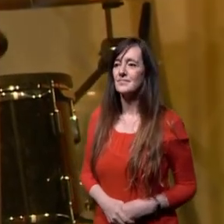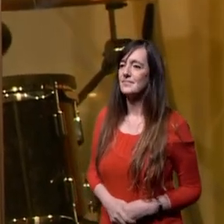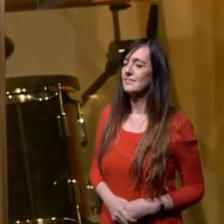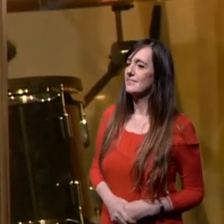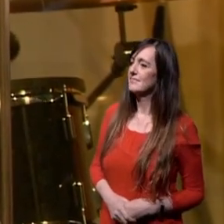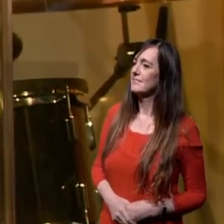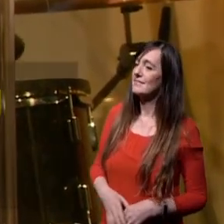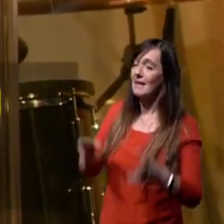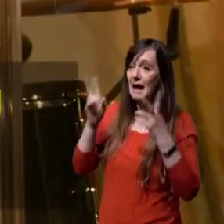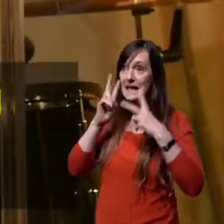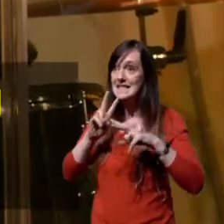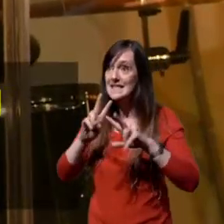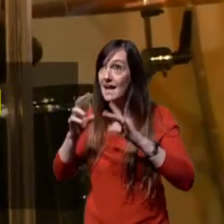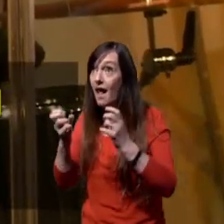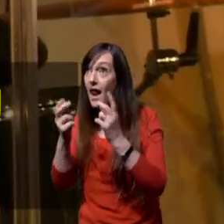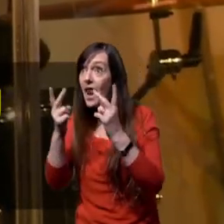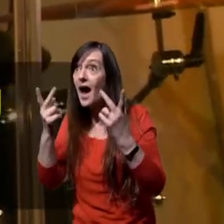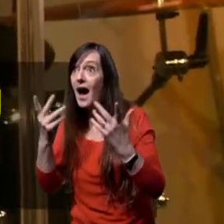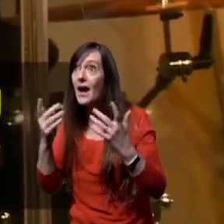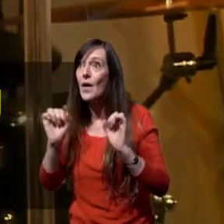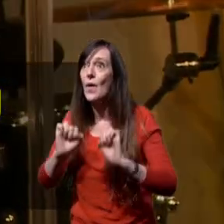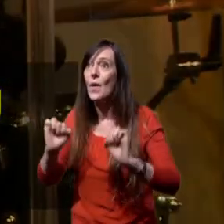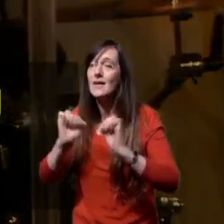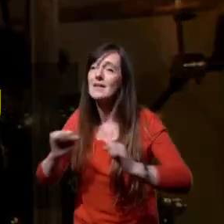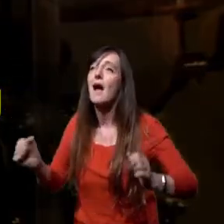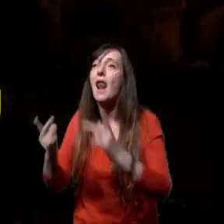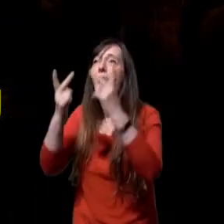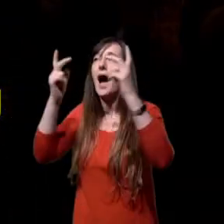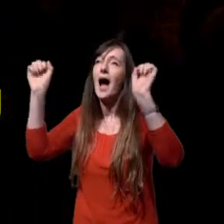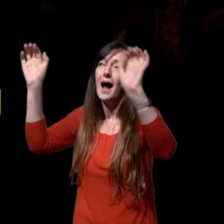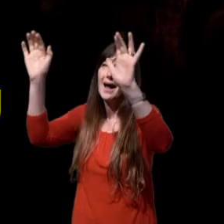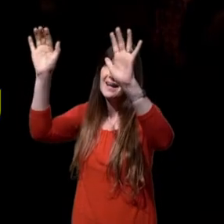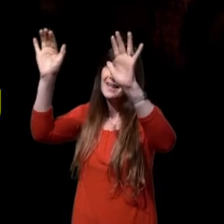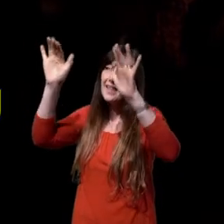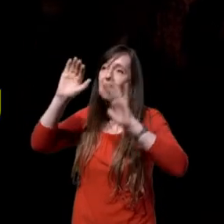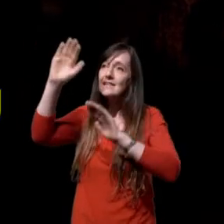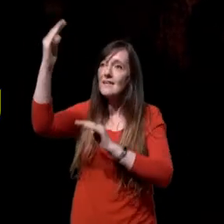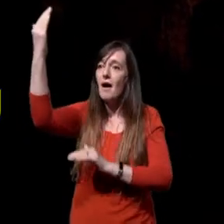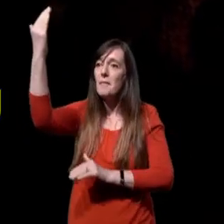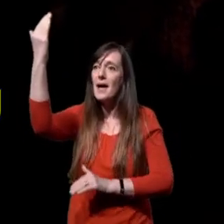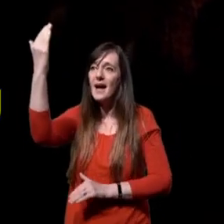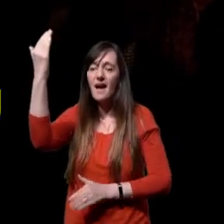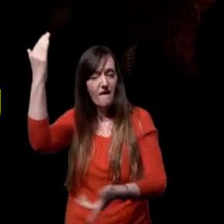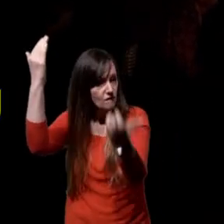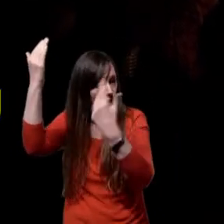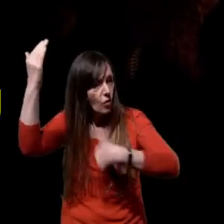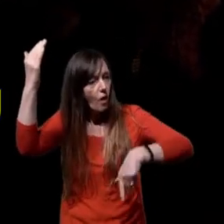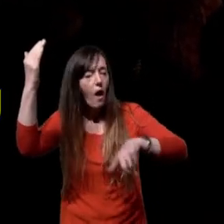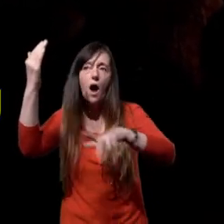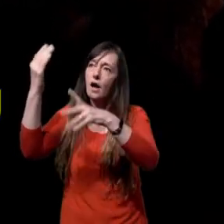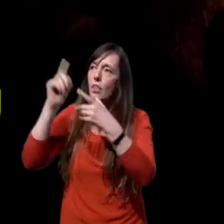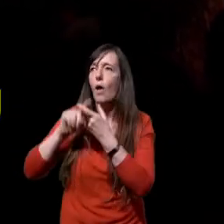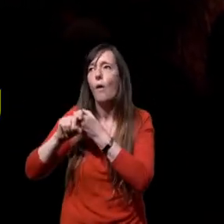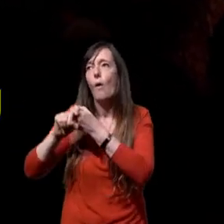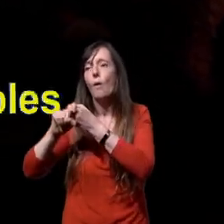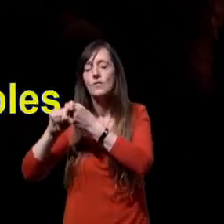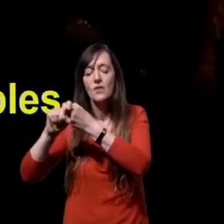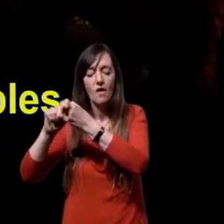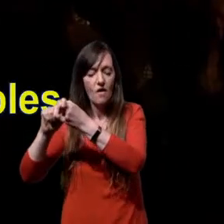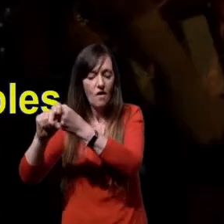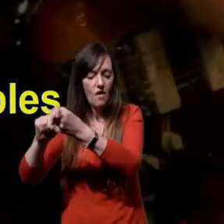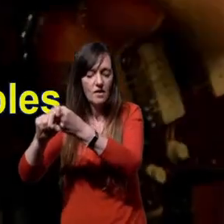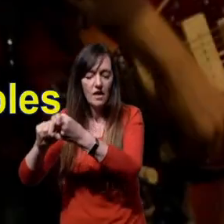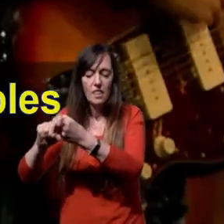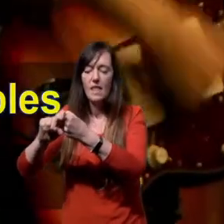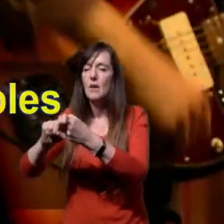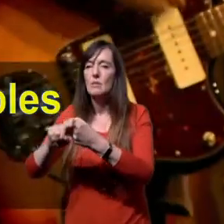I can see a light. Yes, I can see a light that is coming for the heart that holds